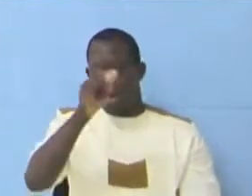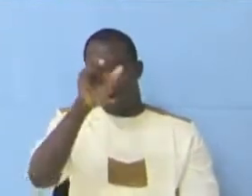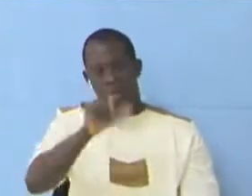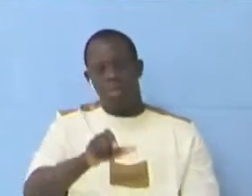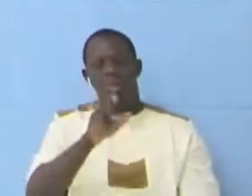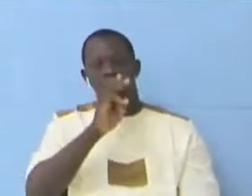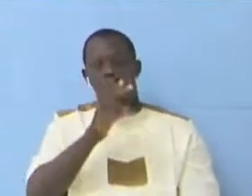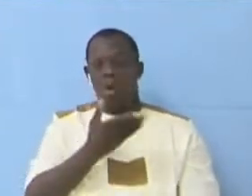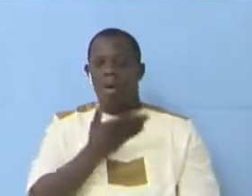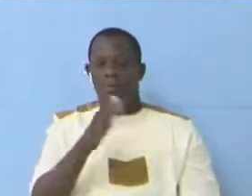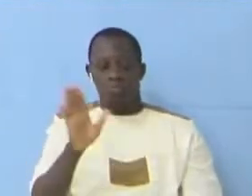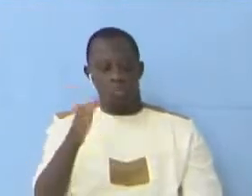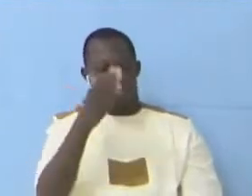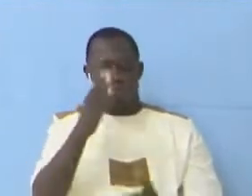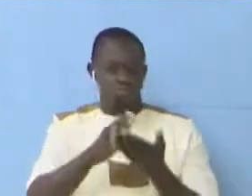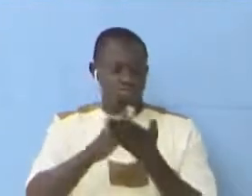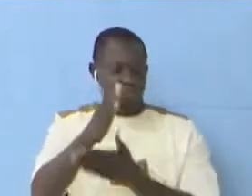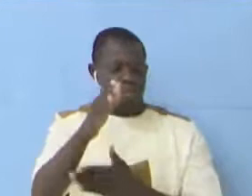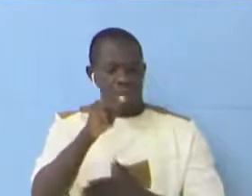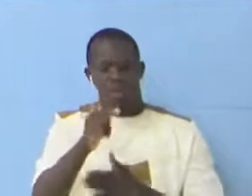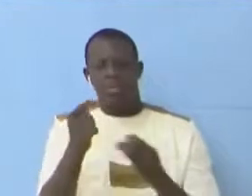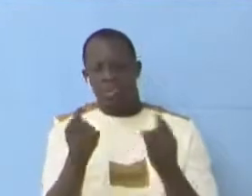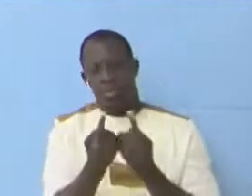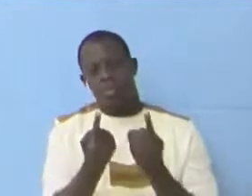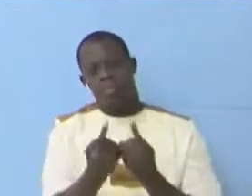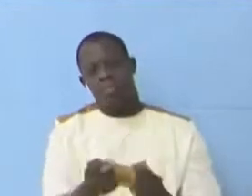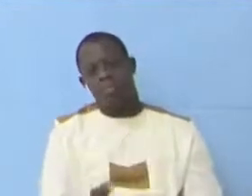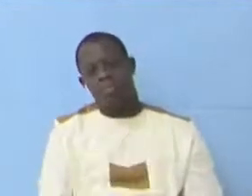way or the other, gone through this. Wow,